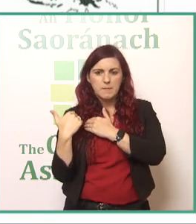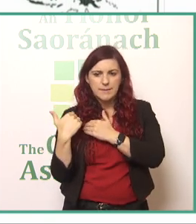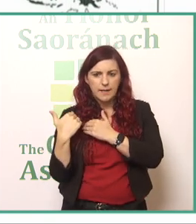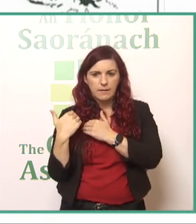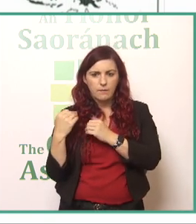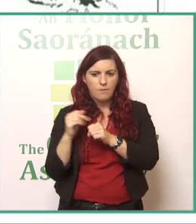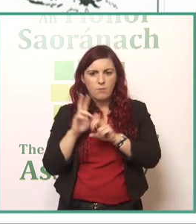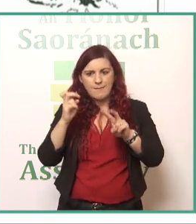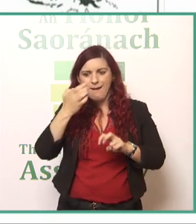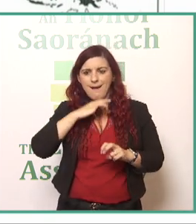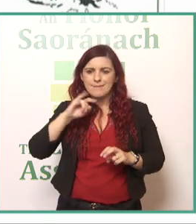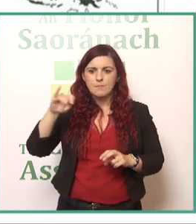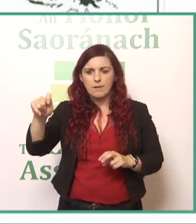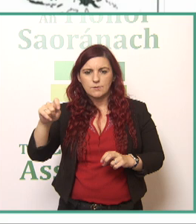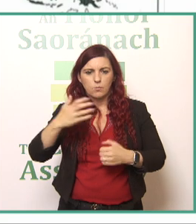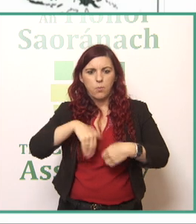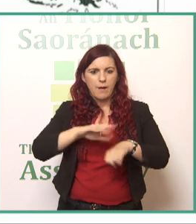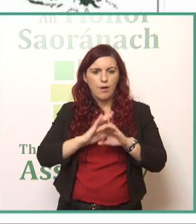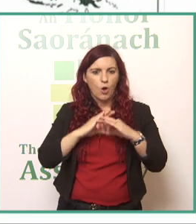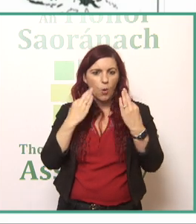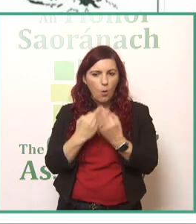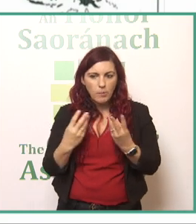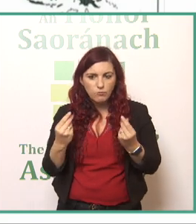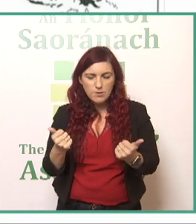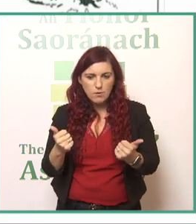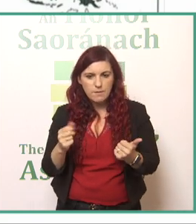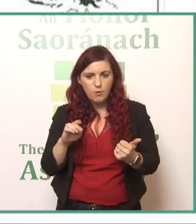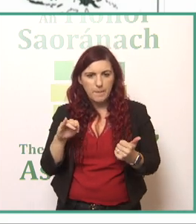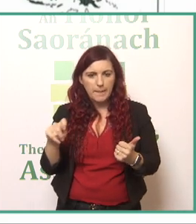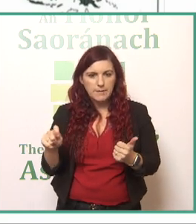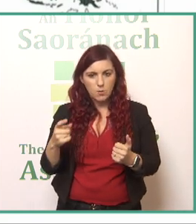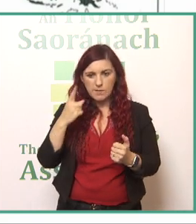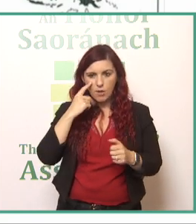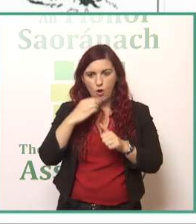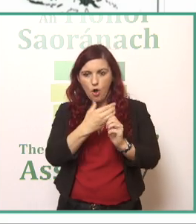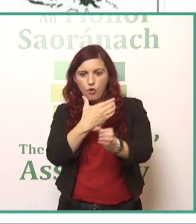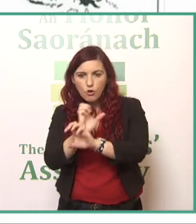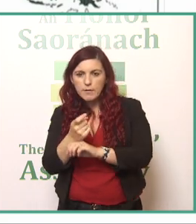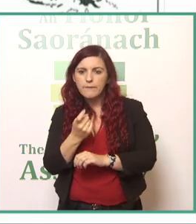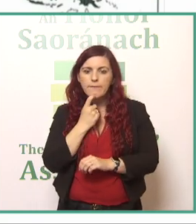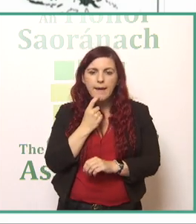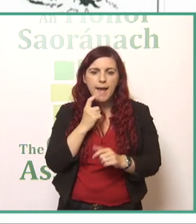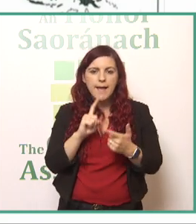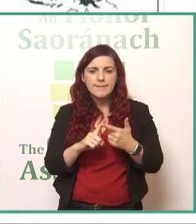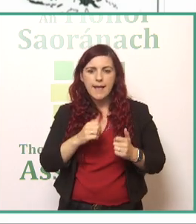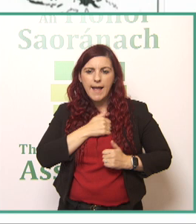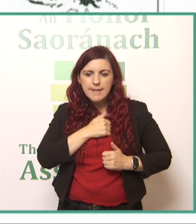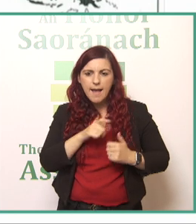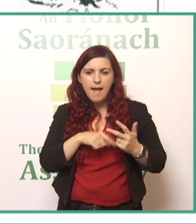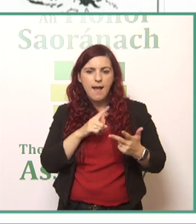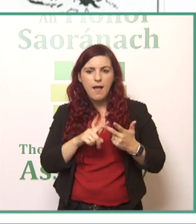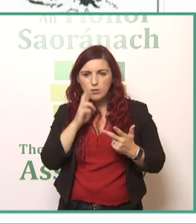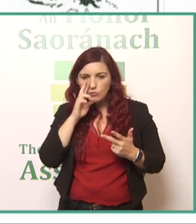of, you know, the global resource of peatlands. You can see other countries like Finland and Canada and Russia,